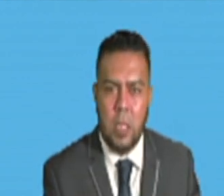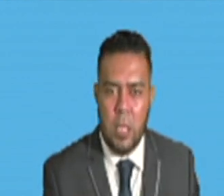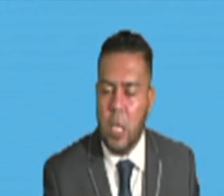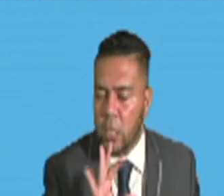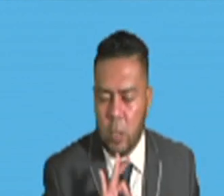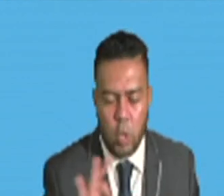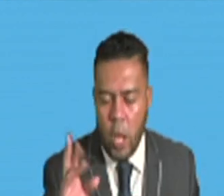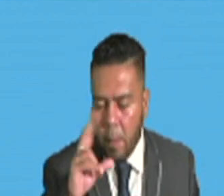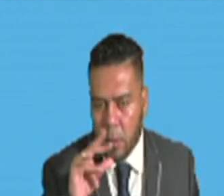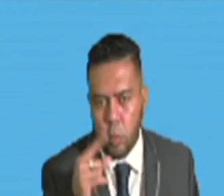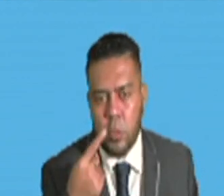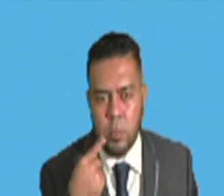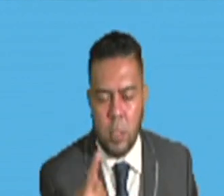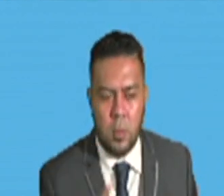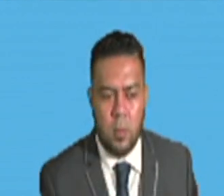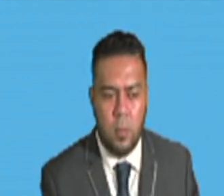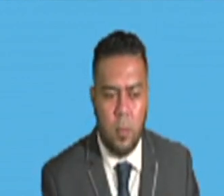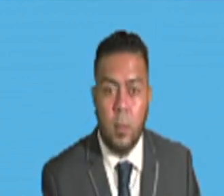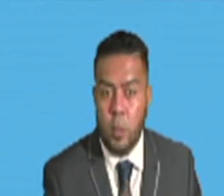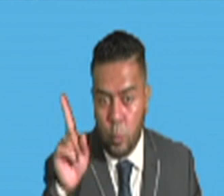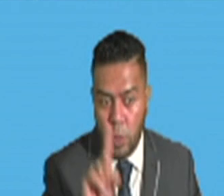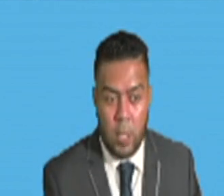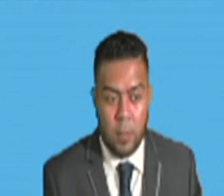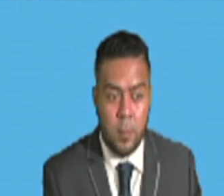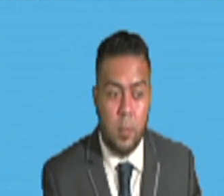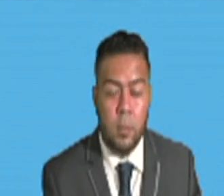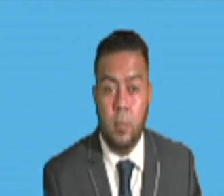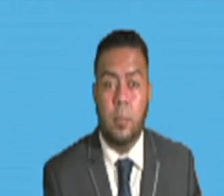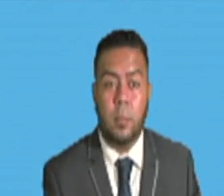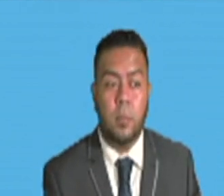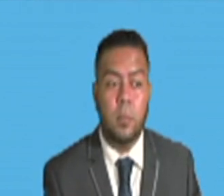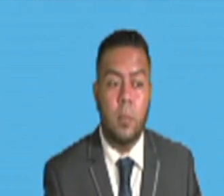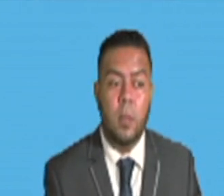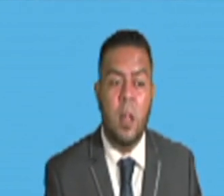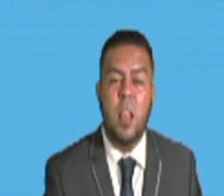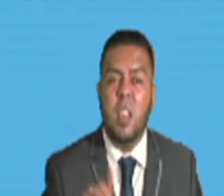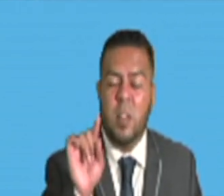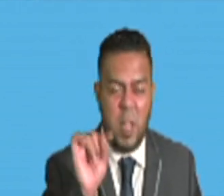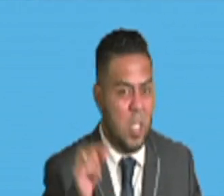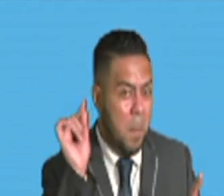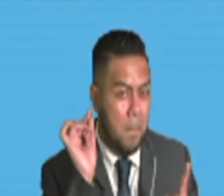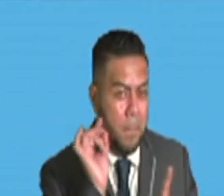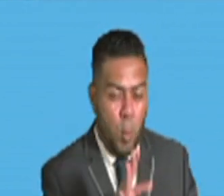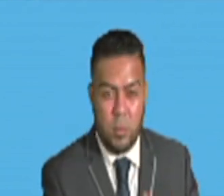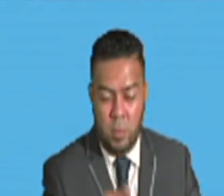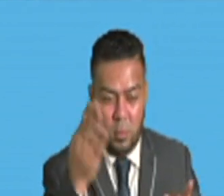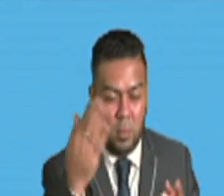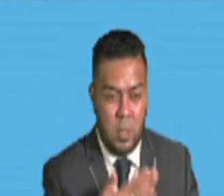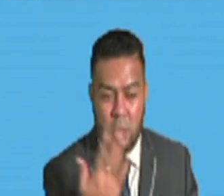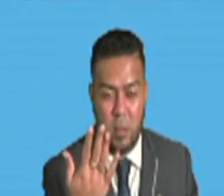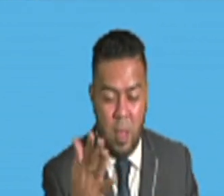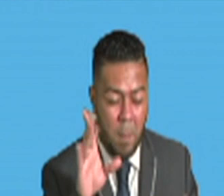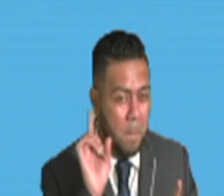Speaker, sir. Today marks, Mr. Speaker, sir, it marks the epitome. This is a